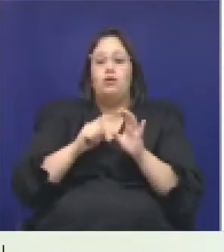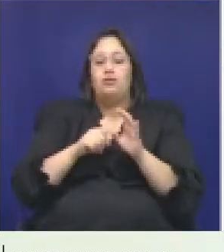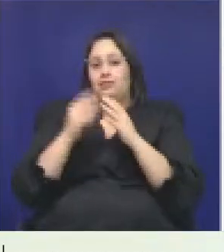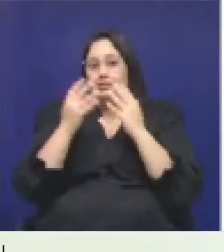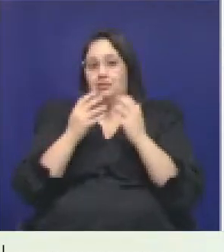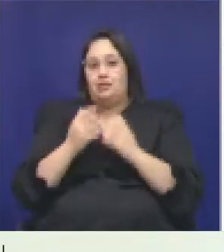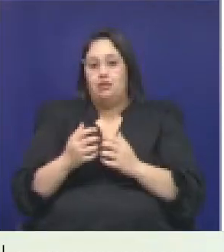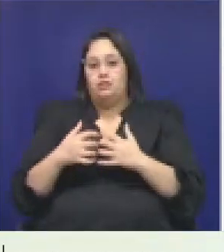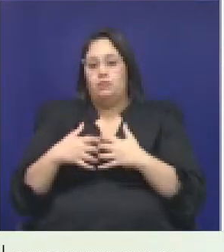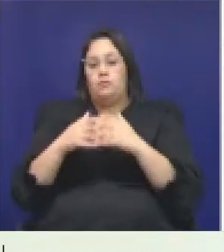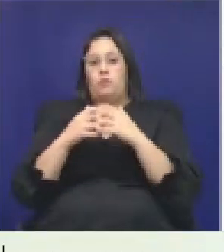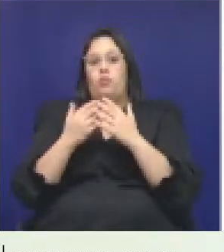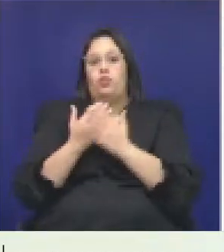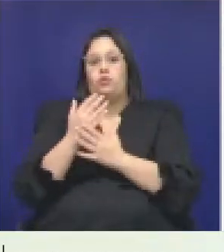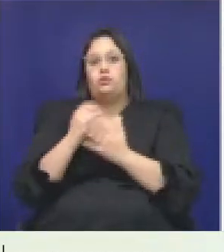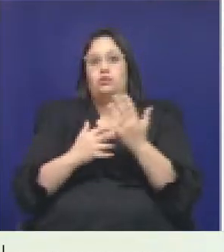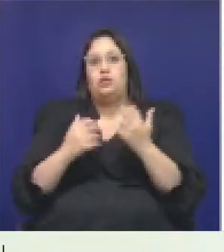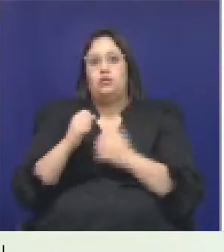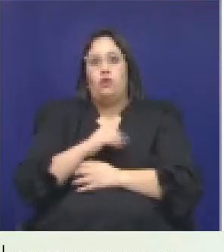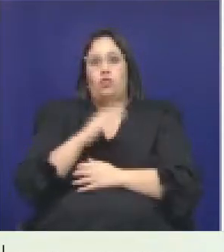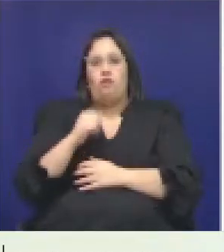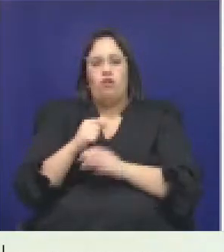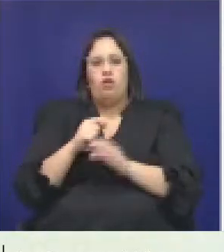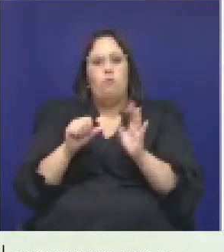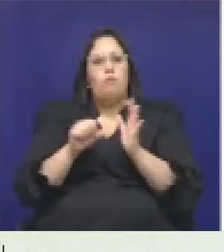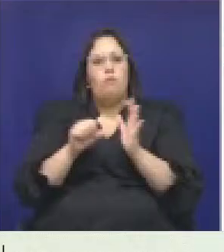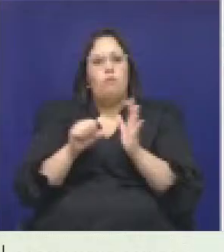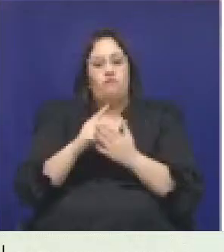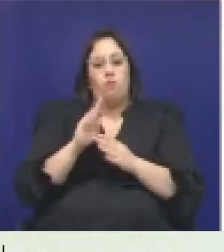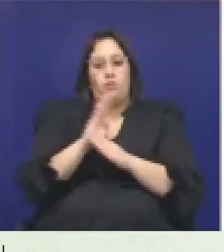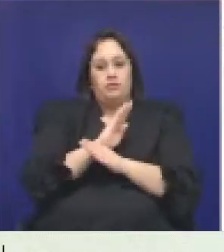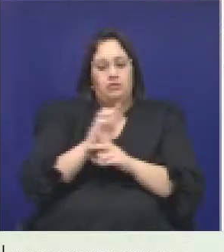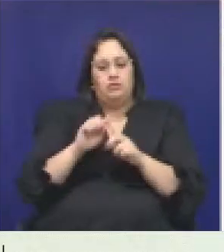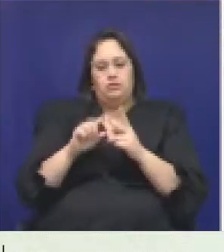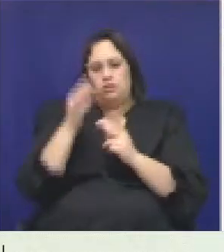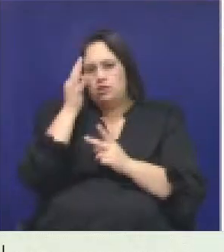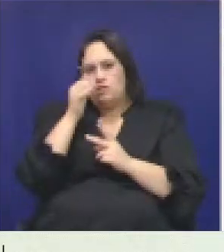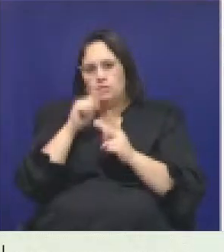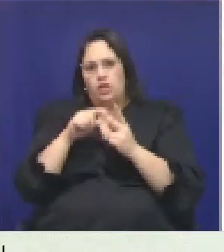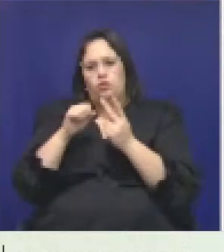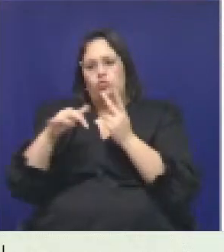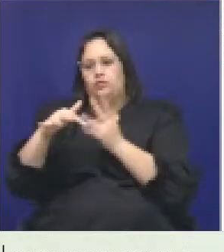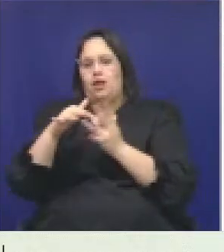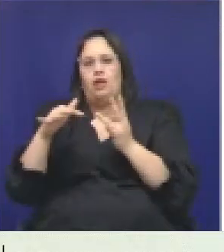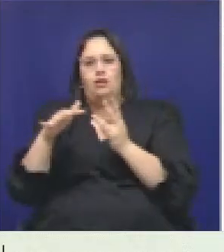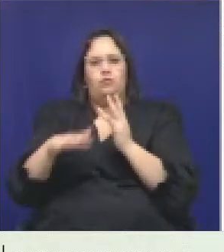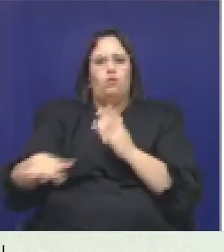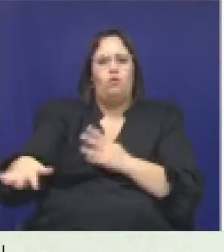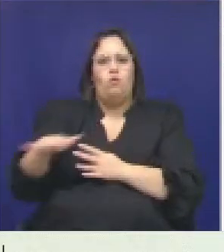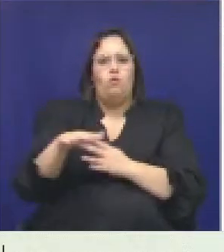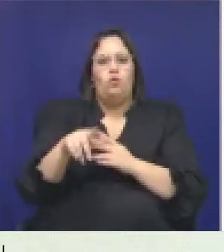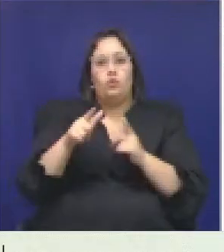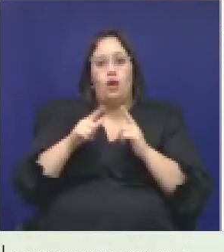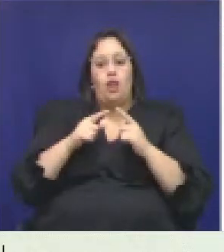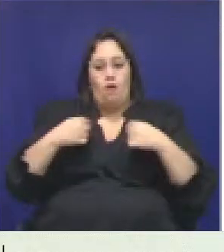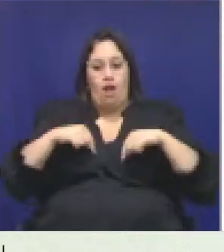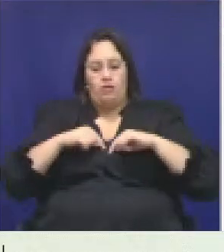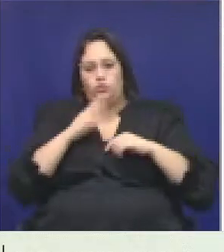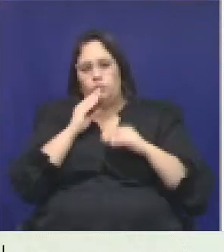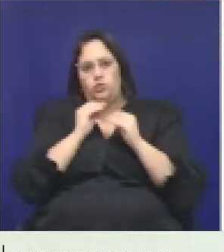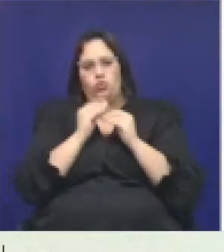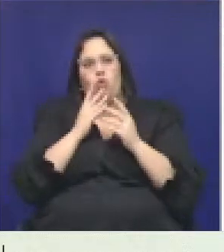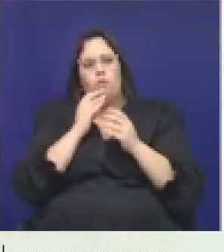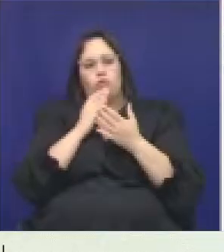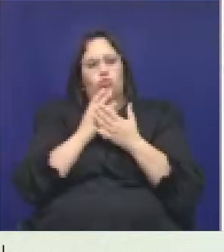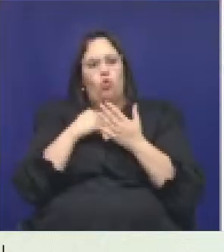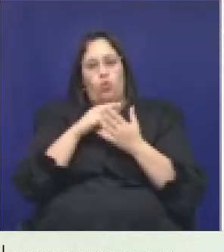generated by Stats SA are vital for business, government, and society at large to enable us to make